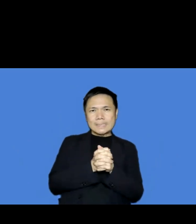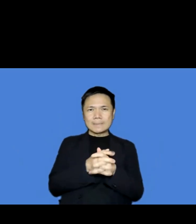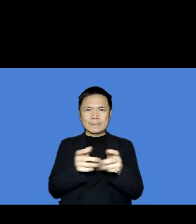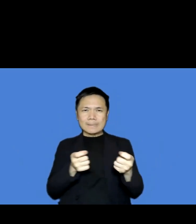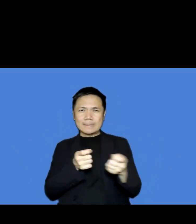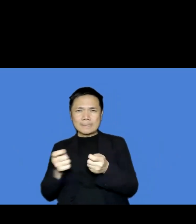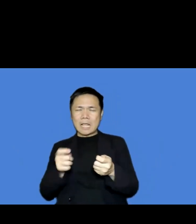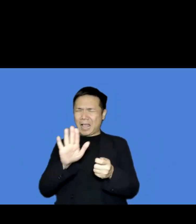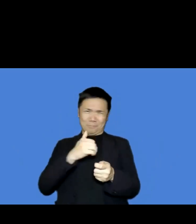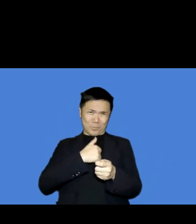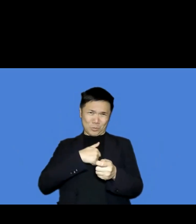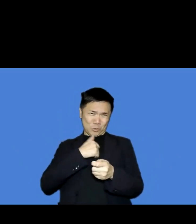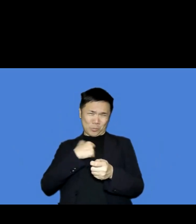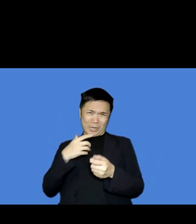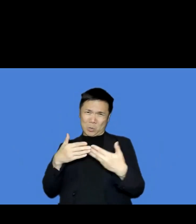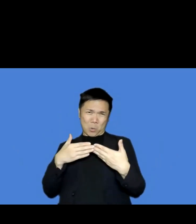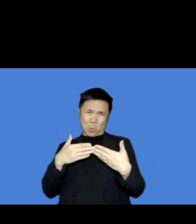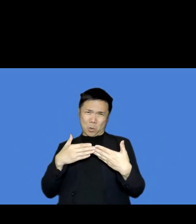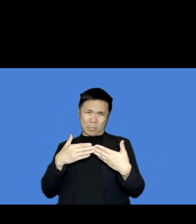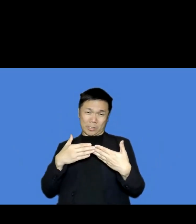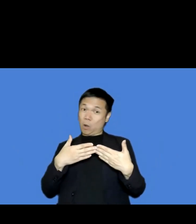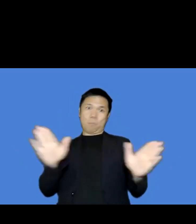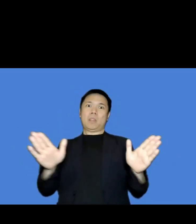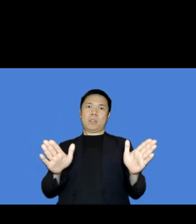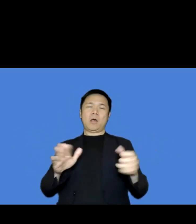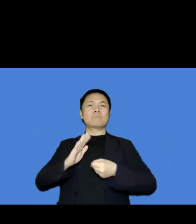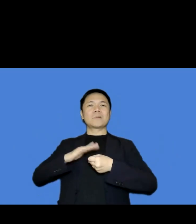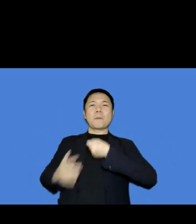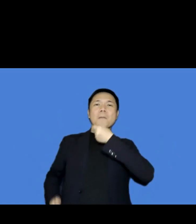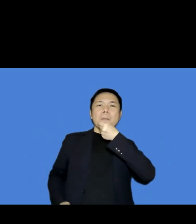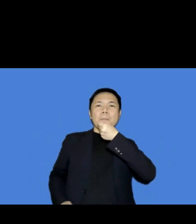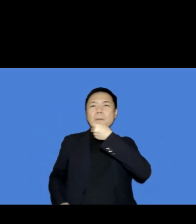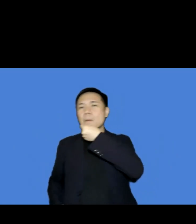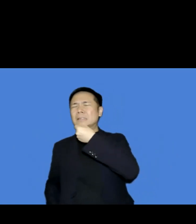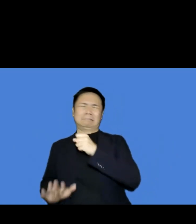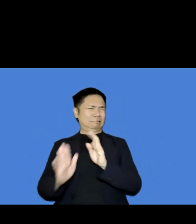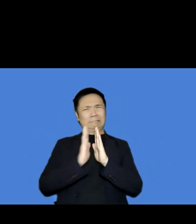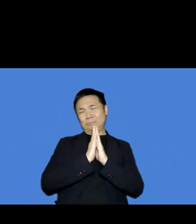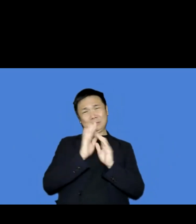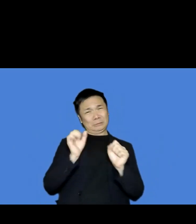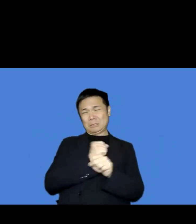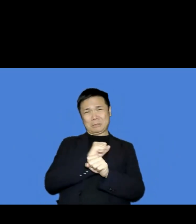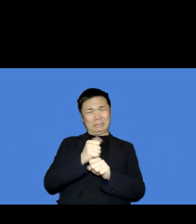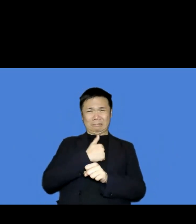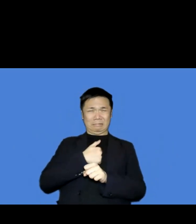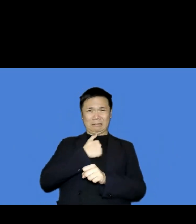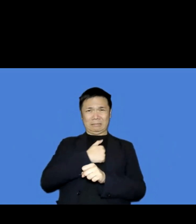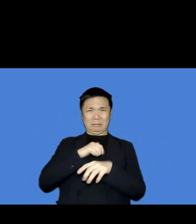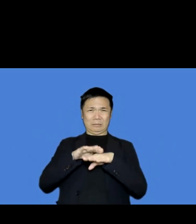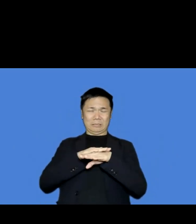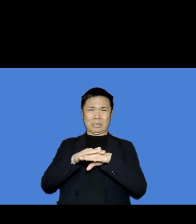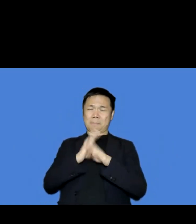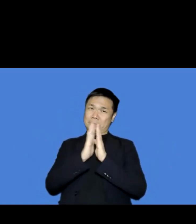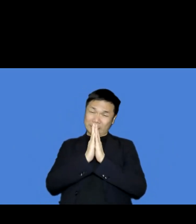not able to simply open the mic for everybody. So I please request you to use the Q&A